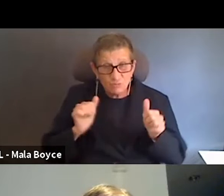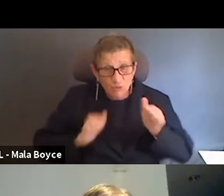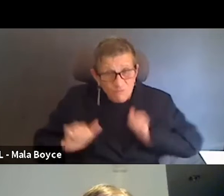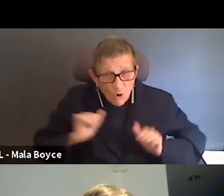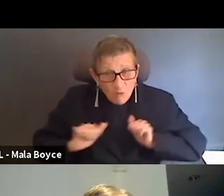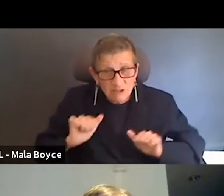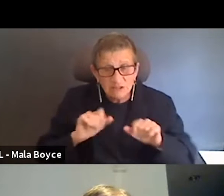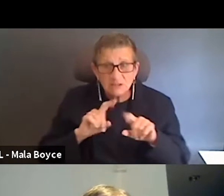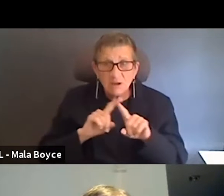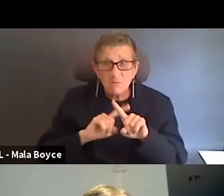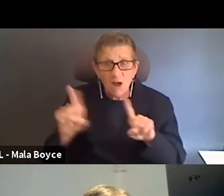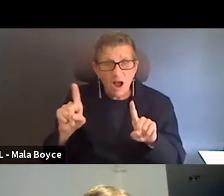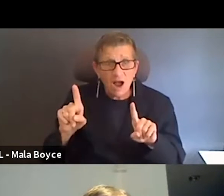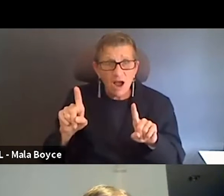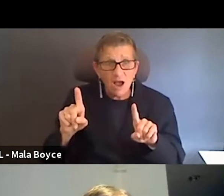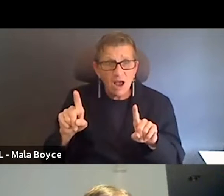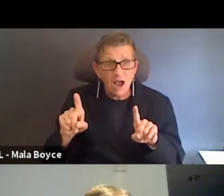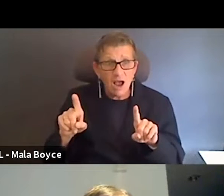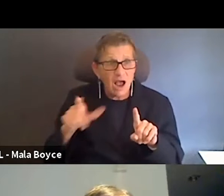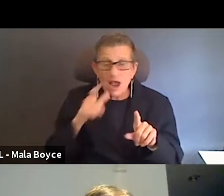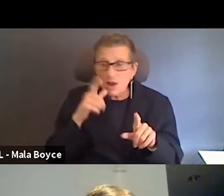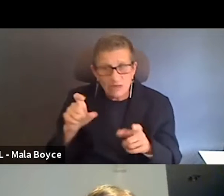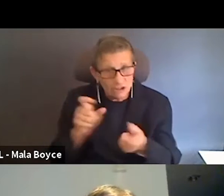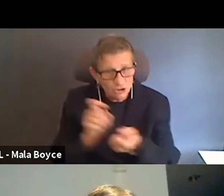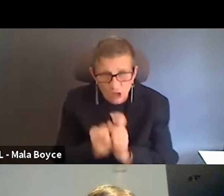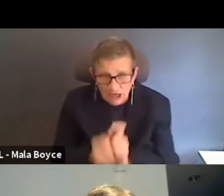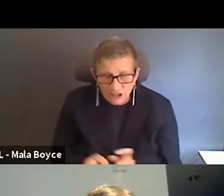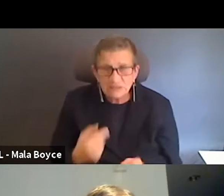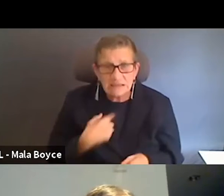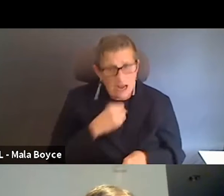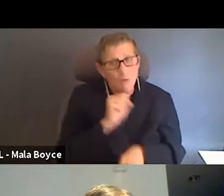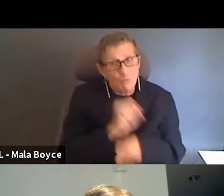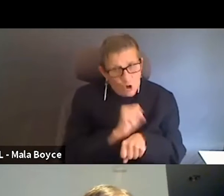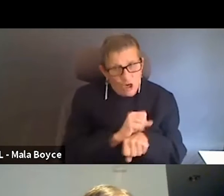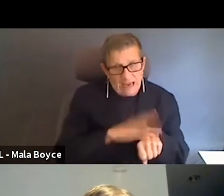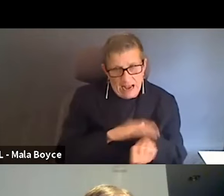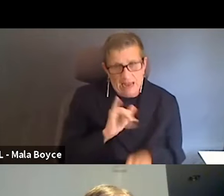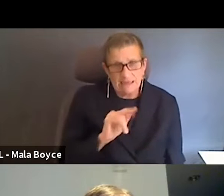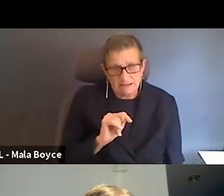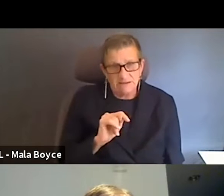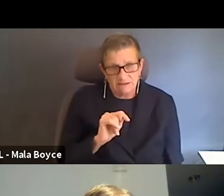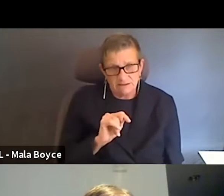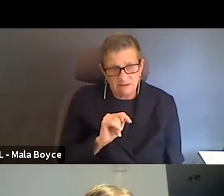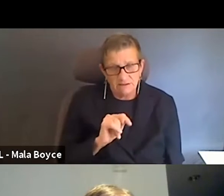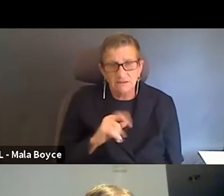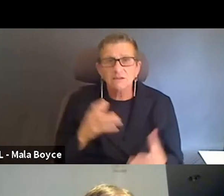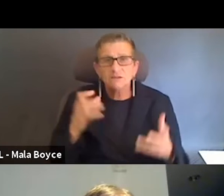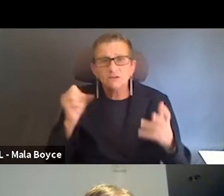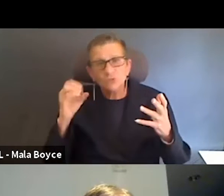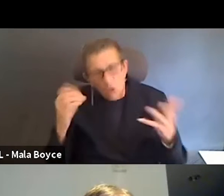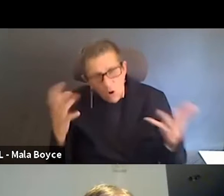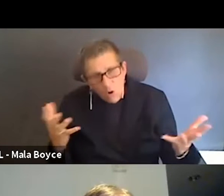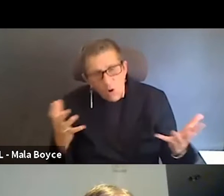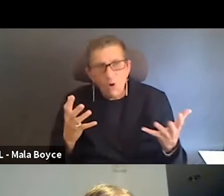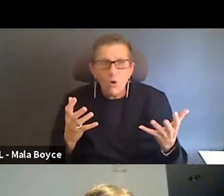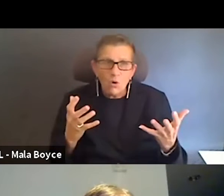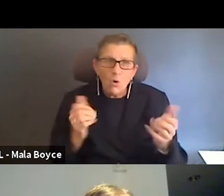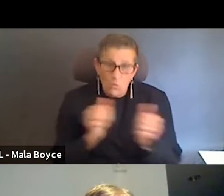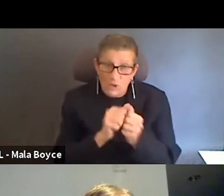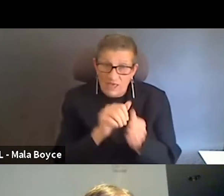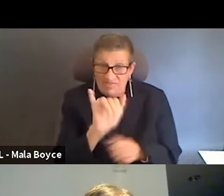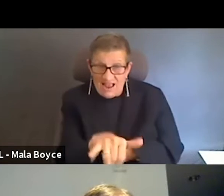doesn't mean, make changes, and I'm working on it. So with that, I